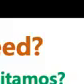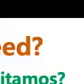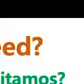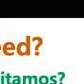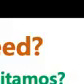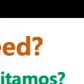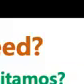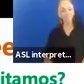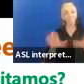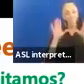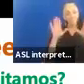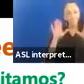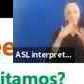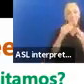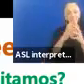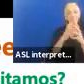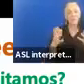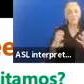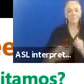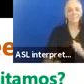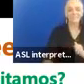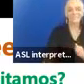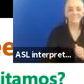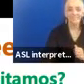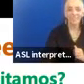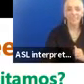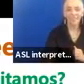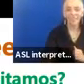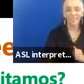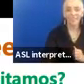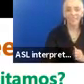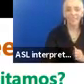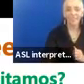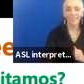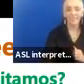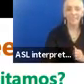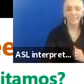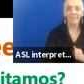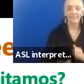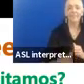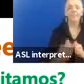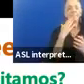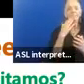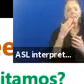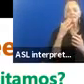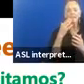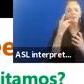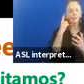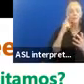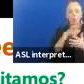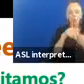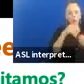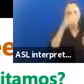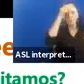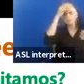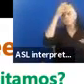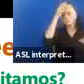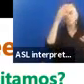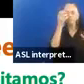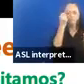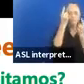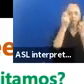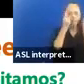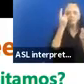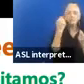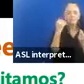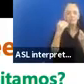Great. Thank you so much, Deseree and Gopal, for bringing forward your insight and knowledge around this. It's such a powerful